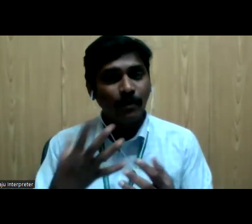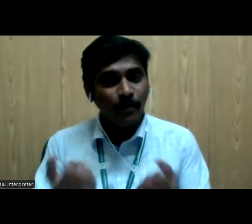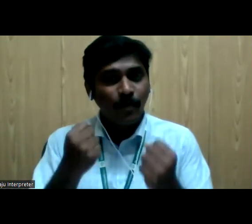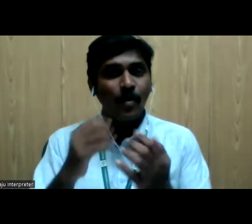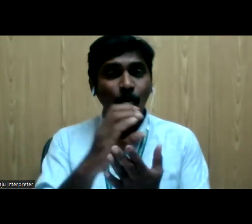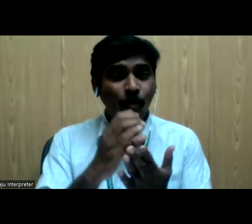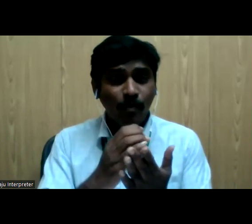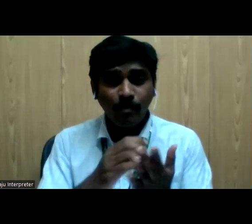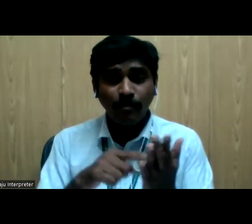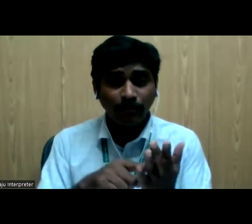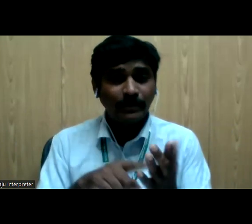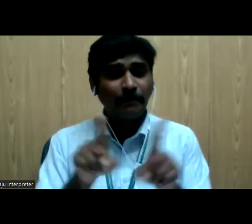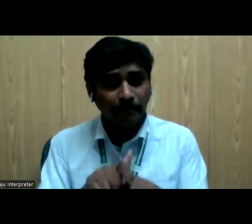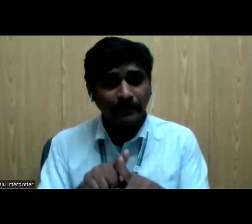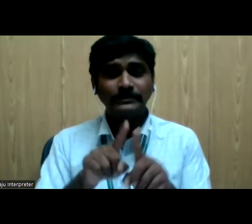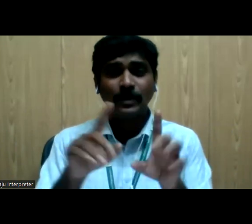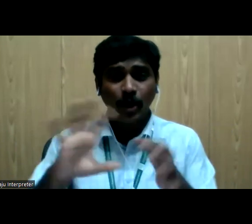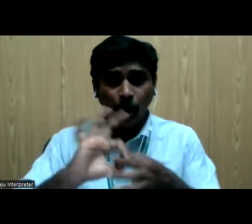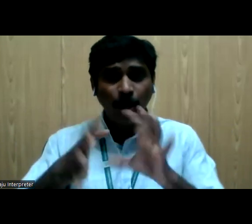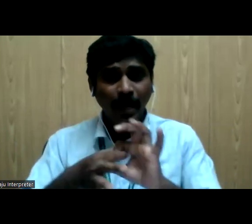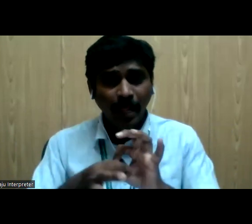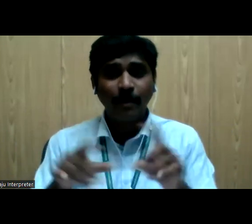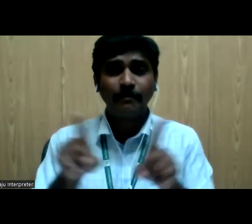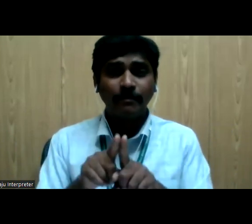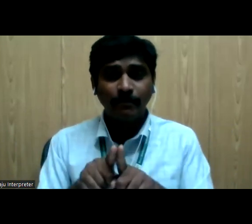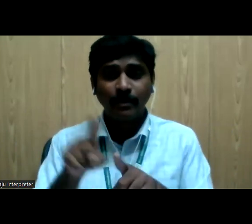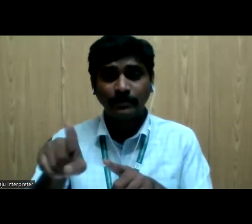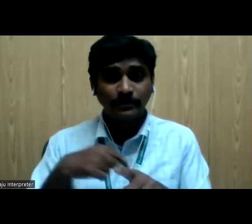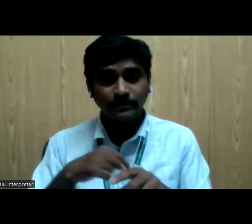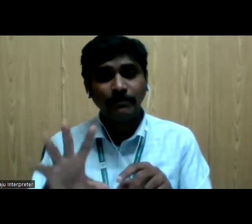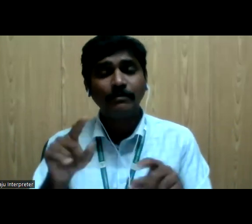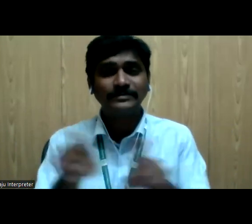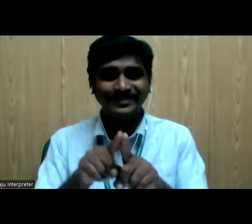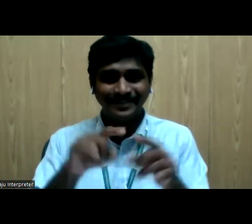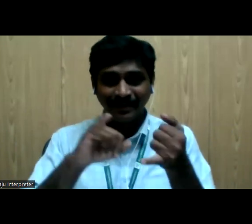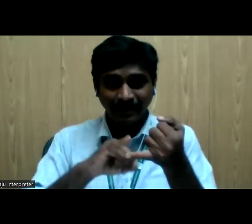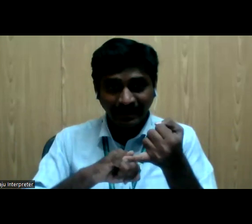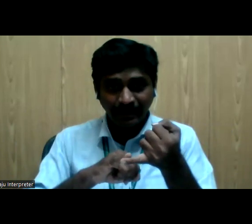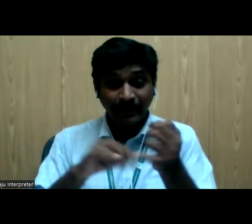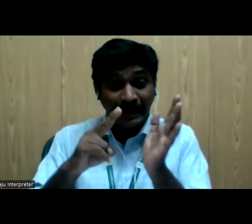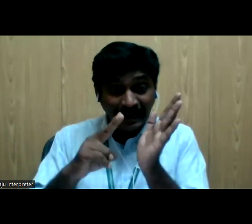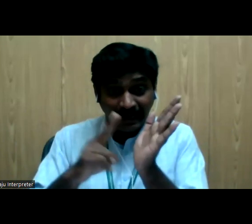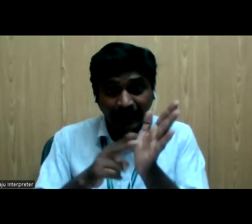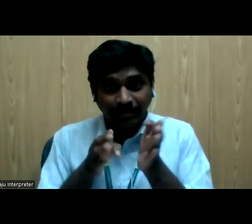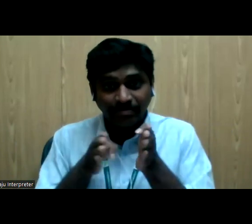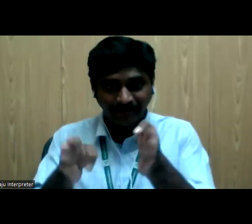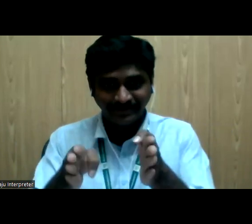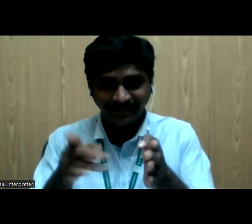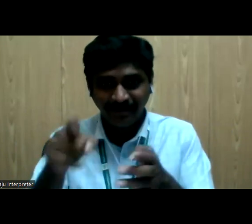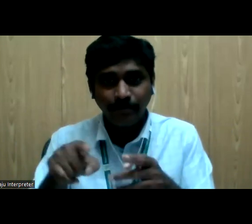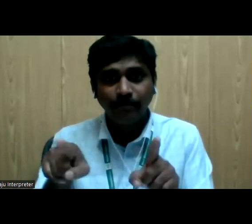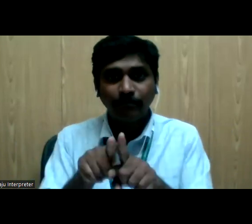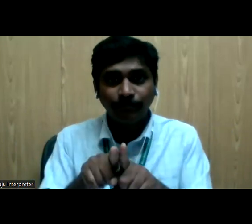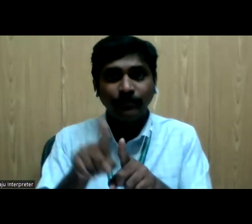of collaborating with like-minded organizations such as Nayi Disha in this direction. I think there is a need